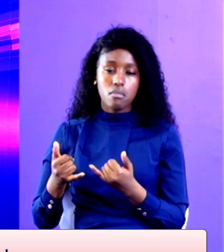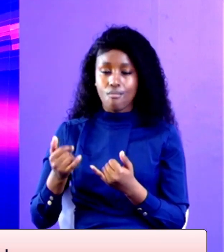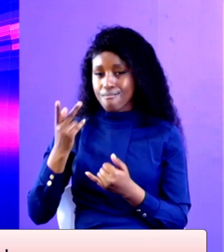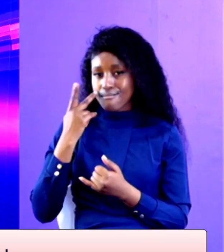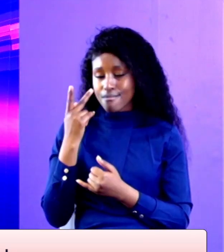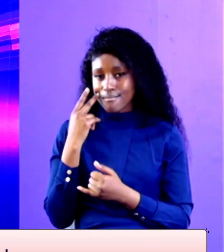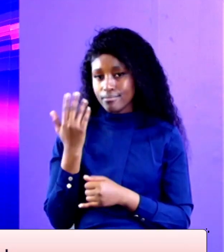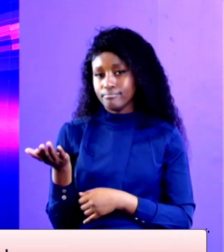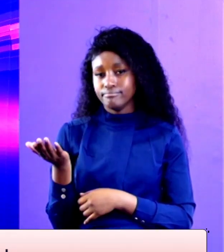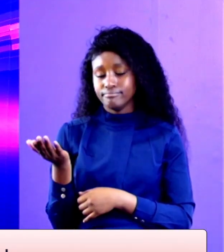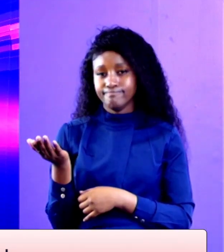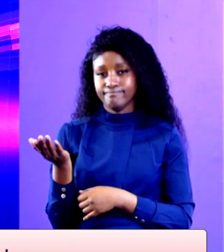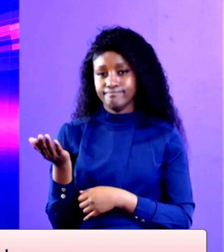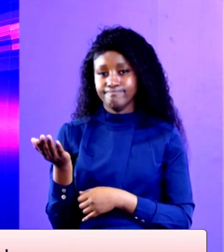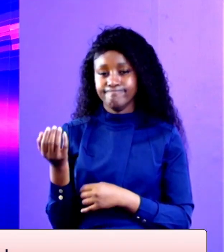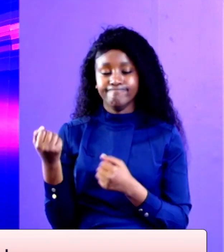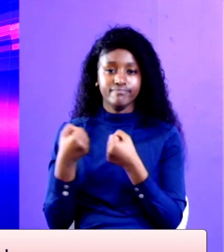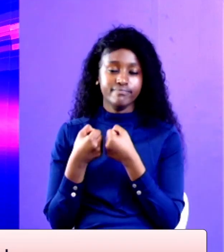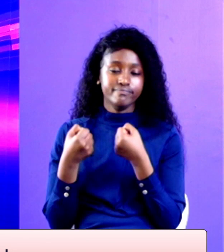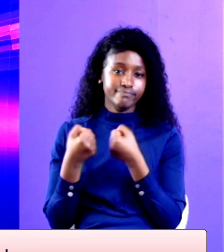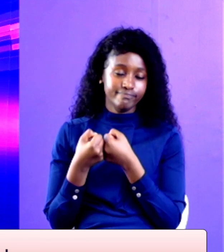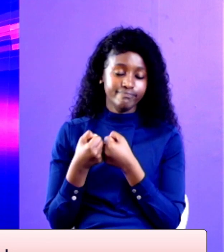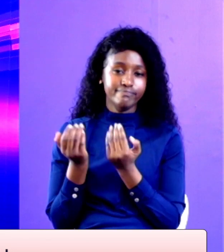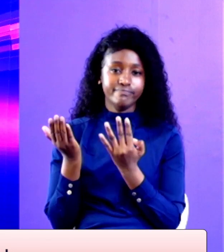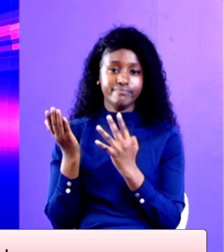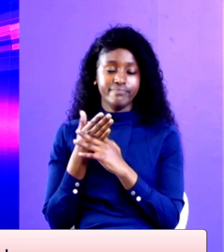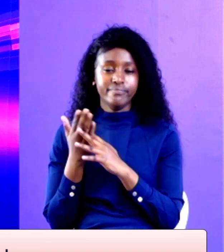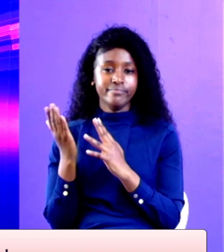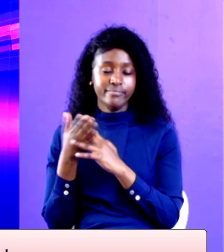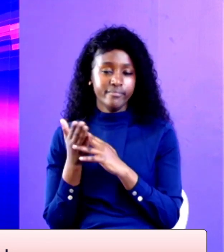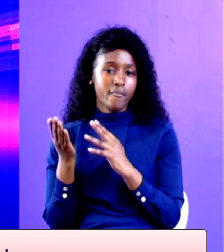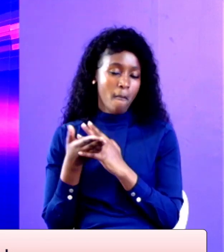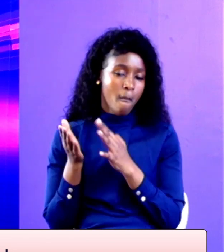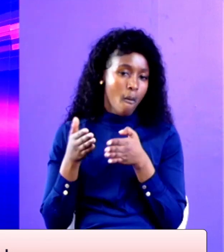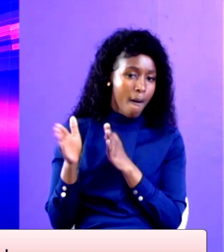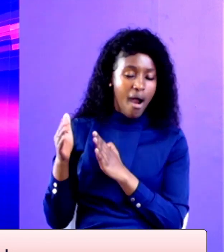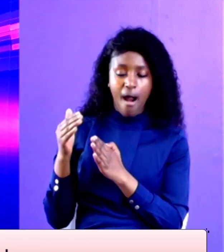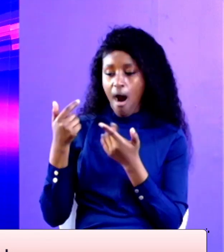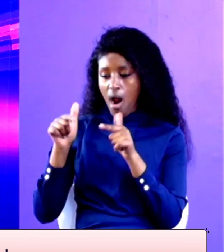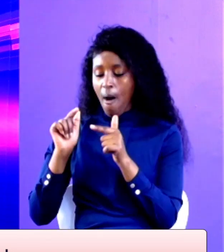slots football did not